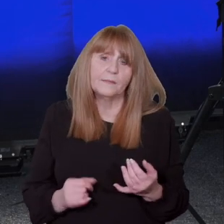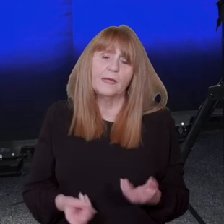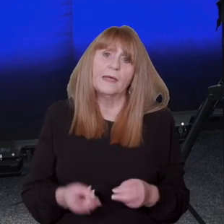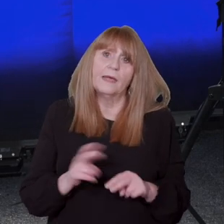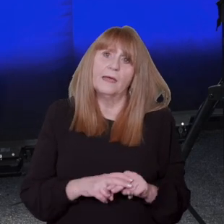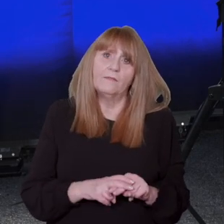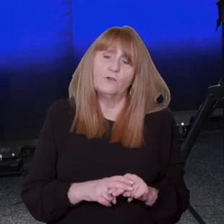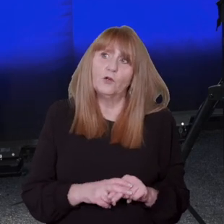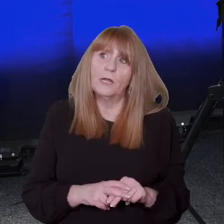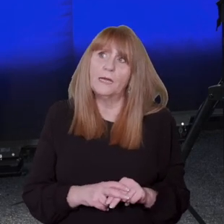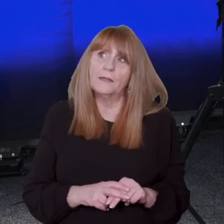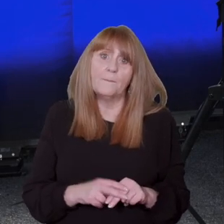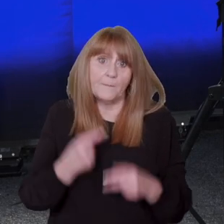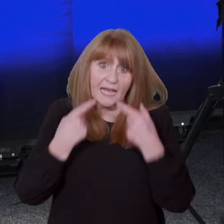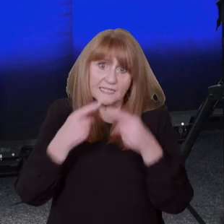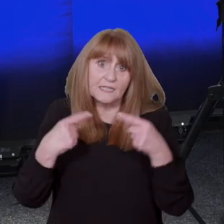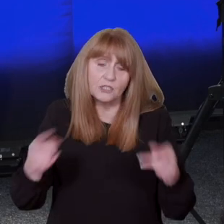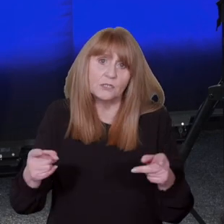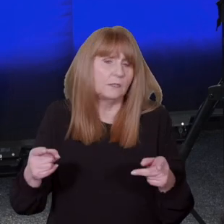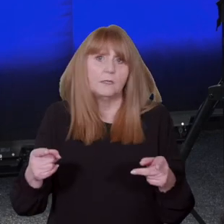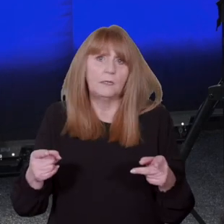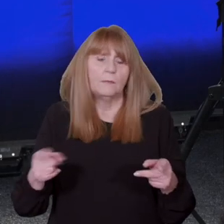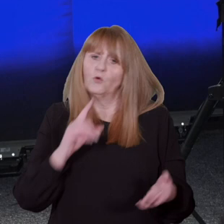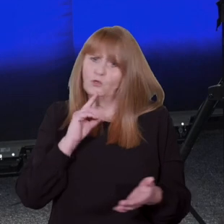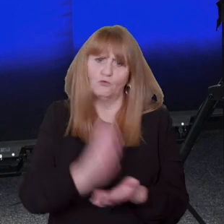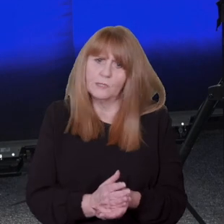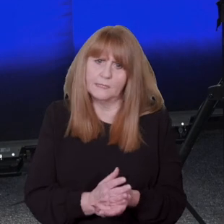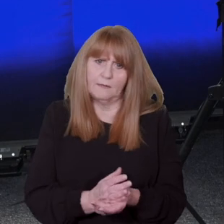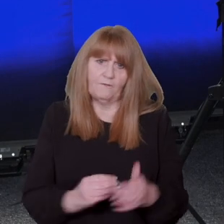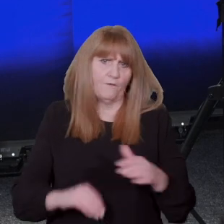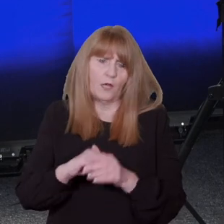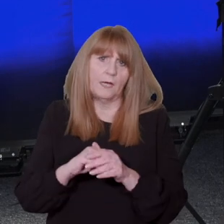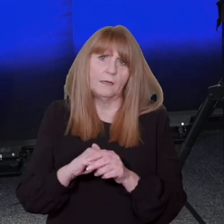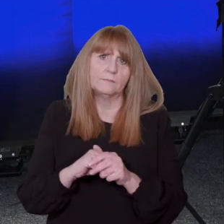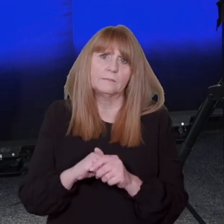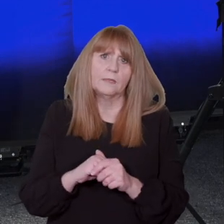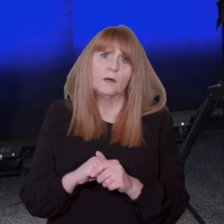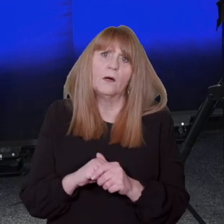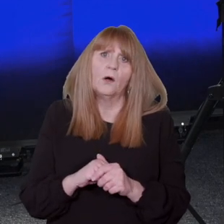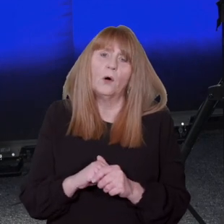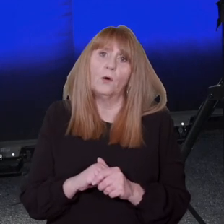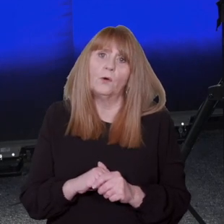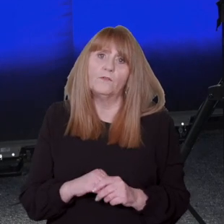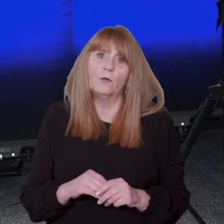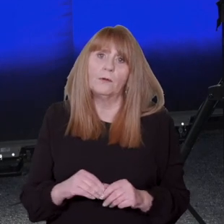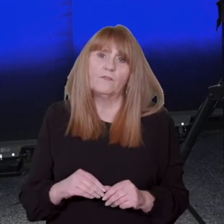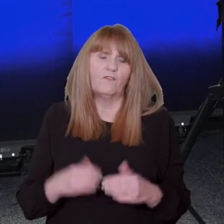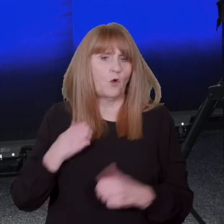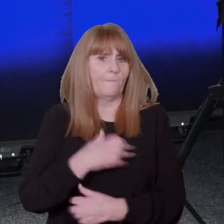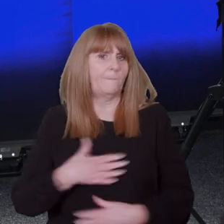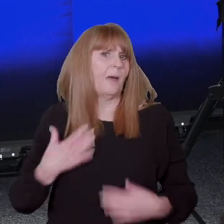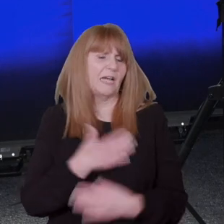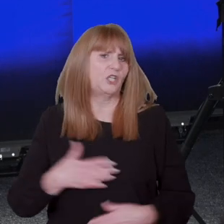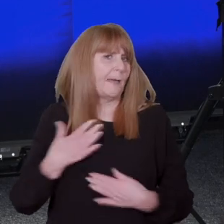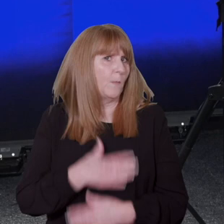accuracy. If you're a word nerd, then go into the Amplified Classic because it paints its picture. If you're maybe a passionate,